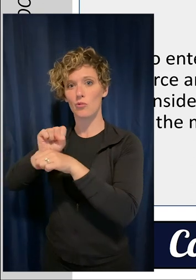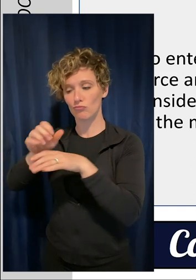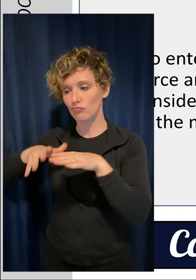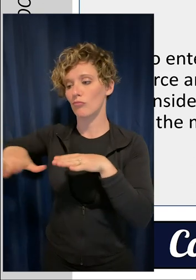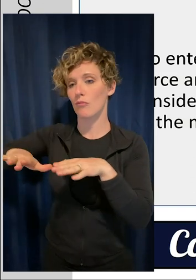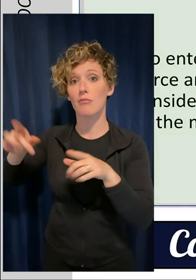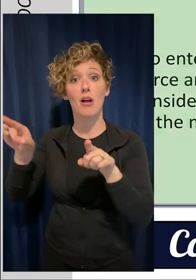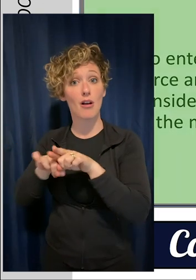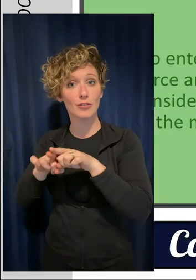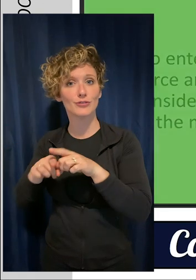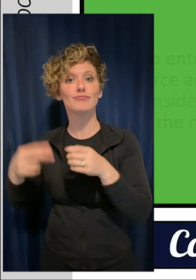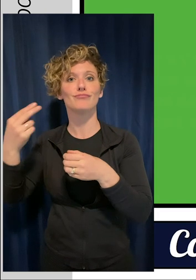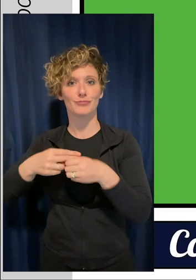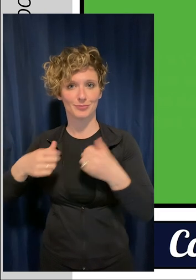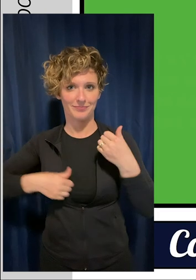military.